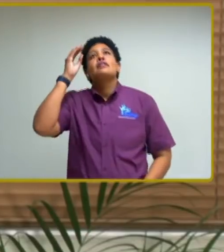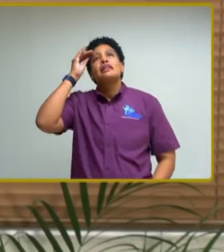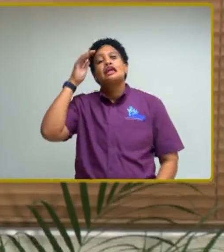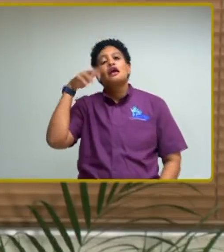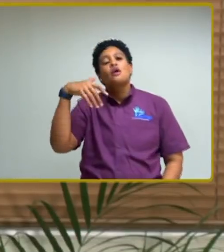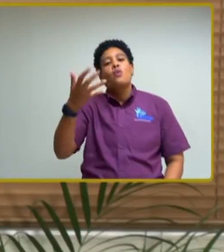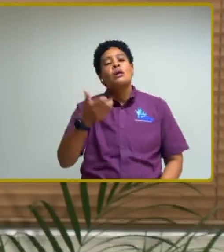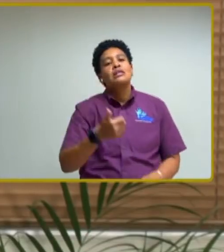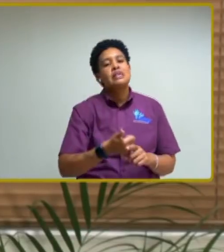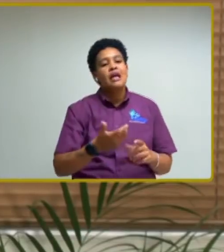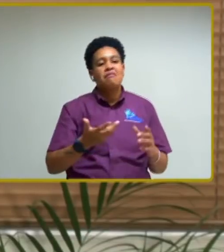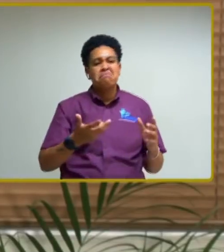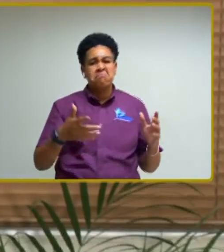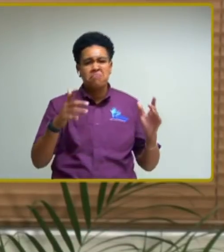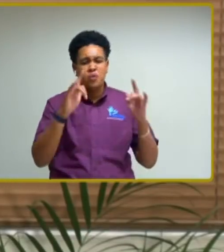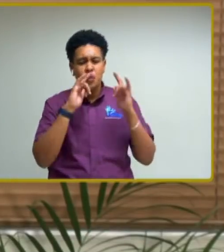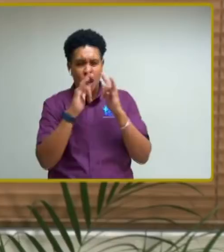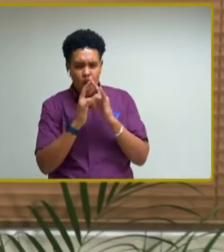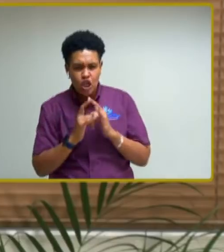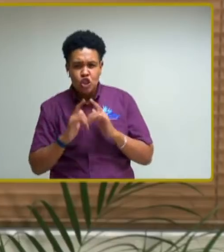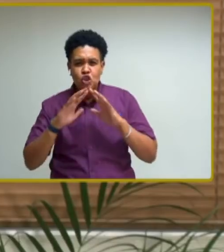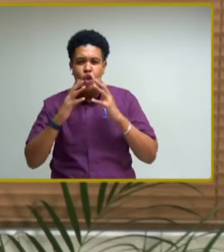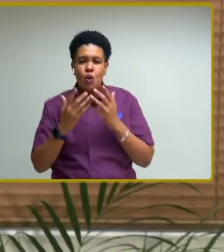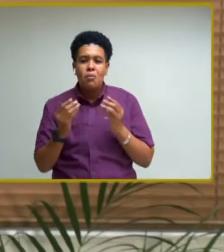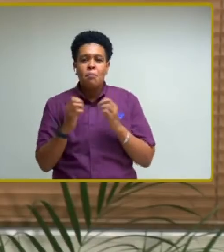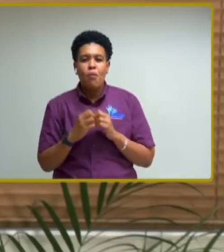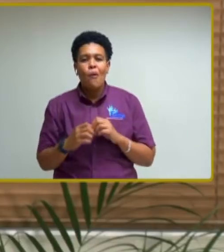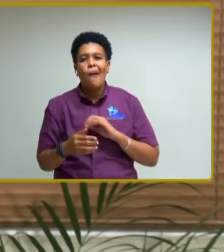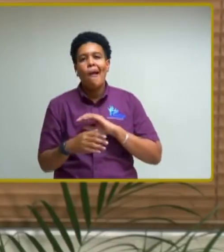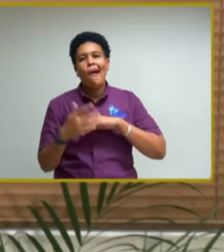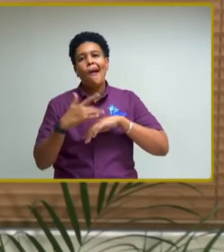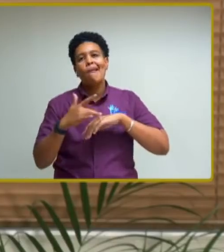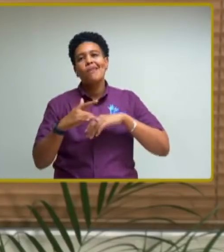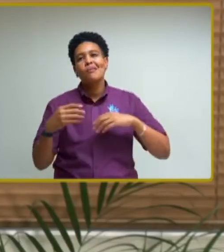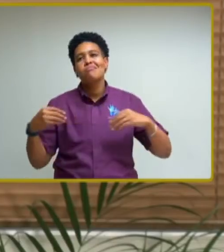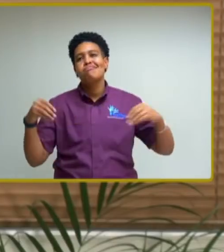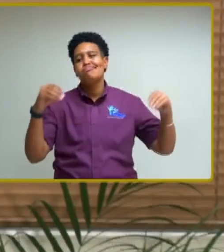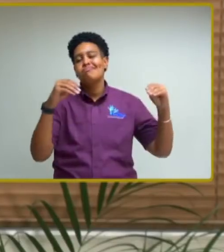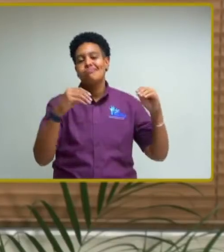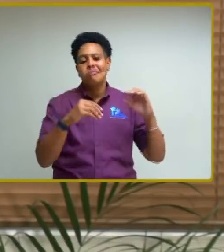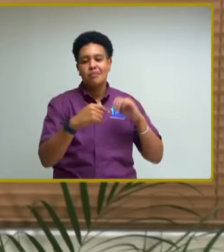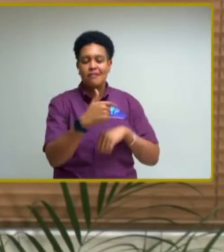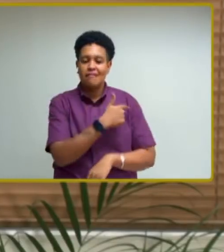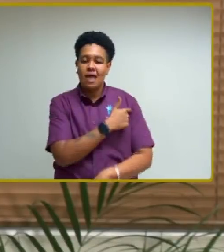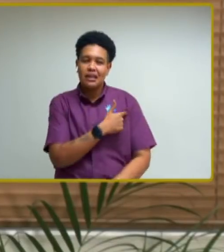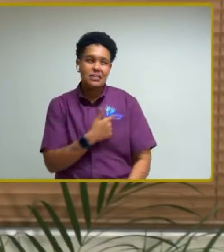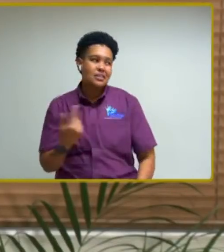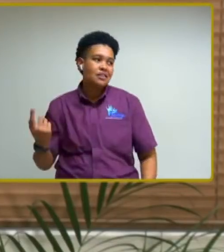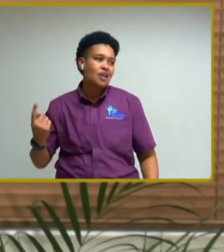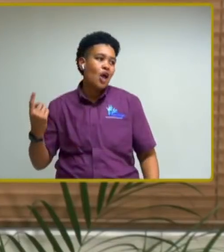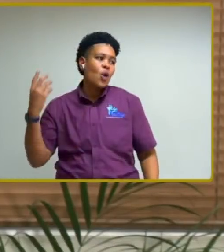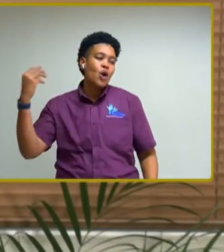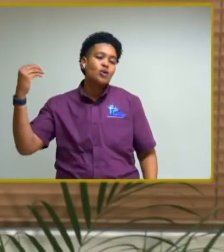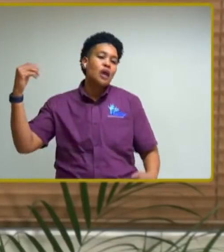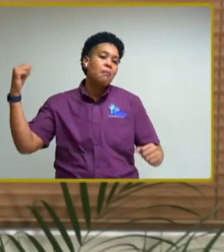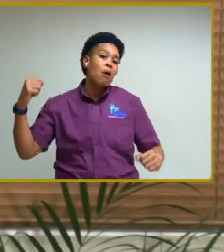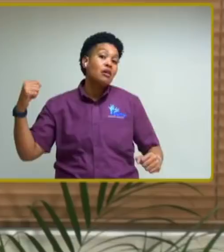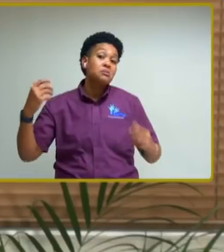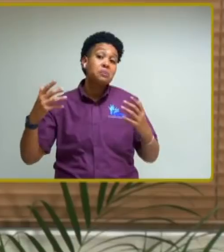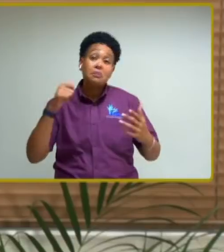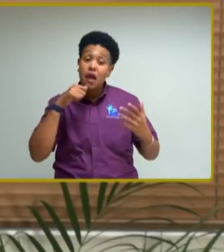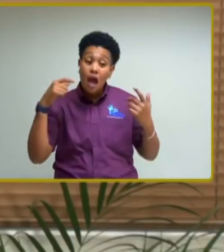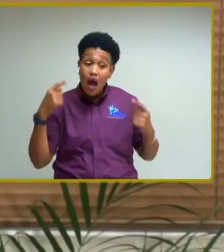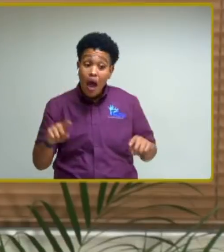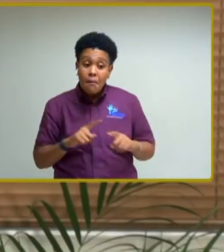that the market will adjust globally. I'm certainly hoping for that. There's always an outside possibility that it may not